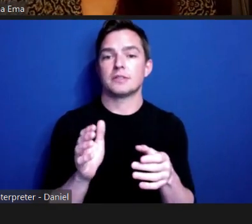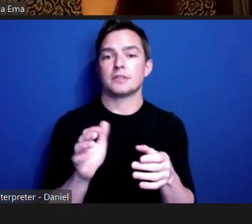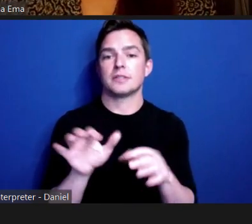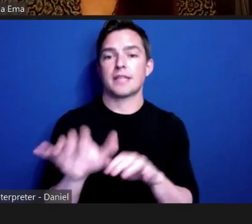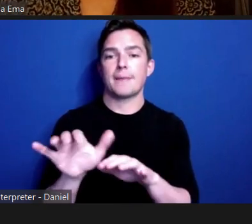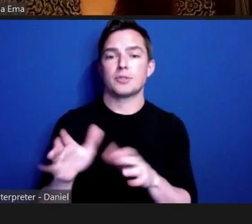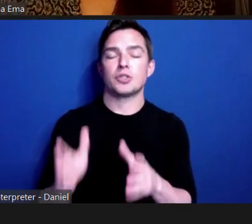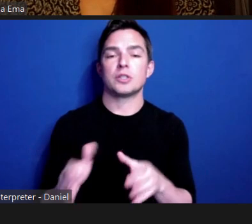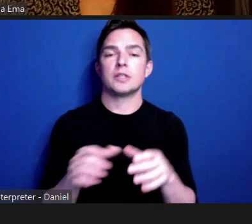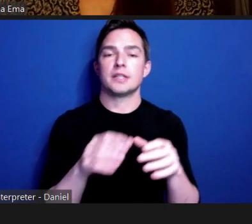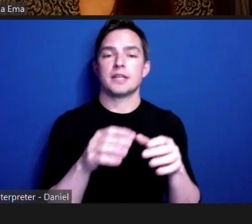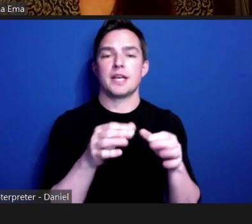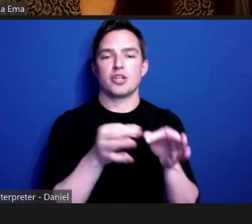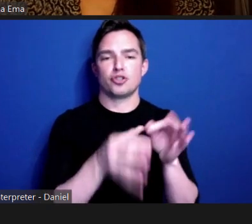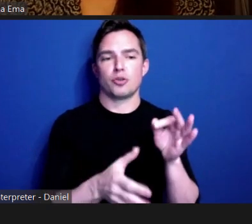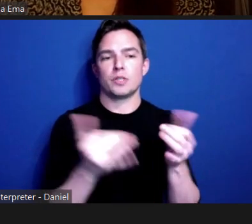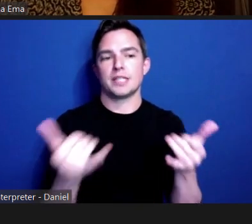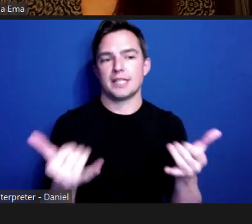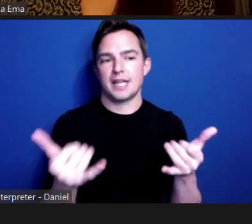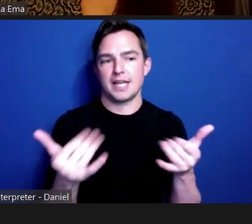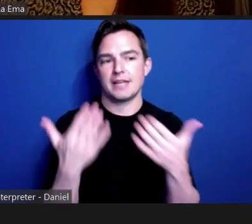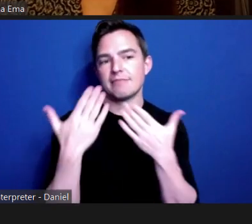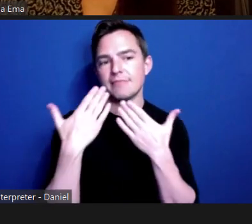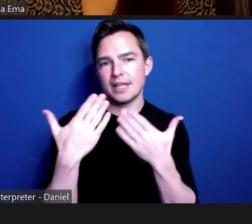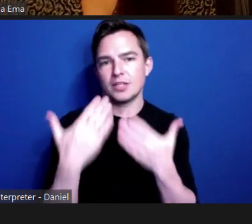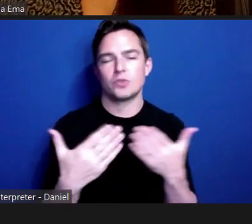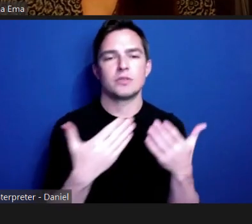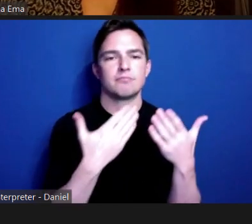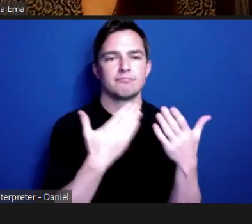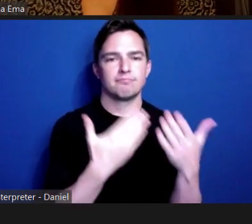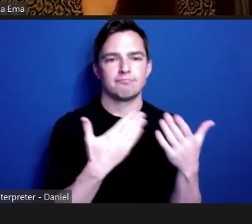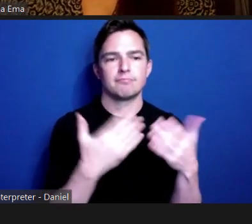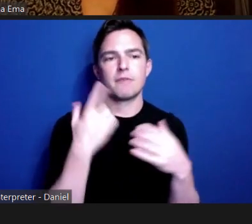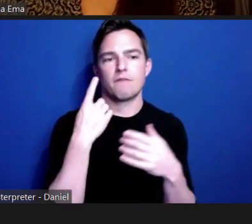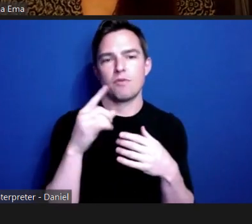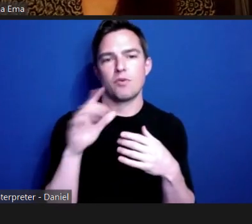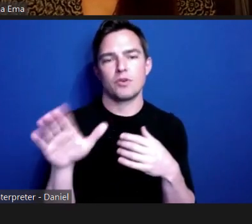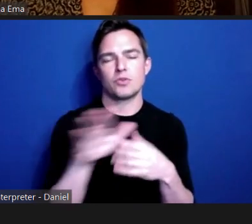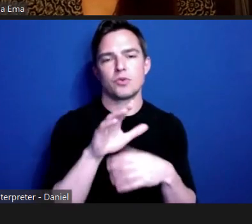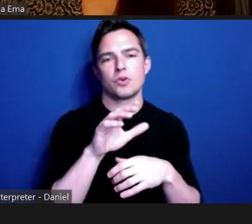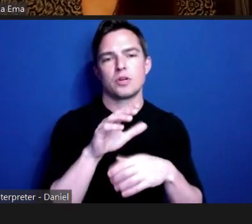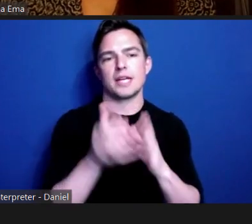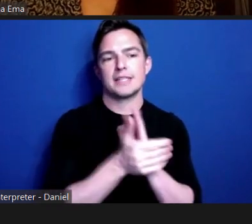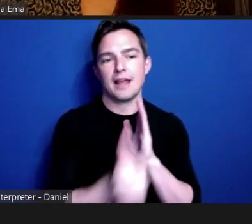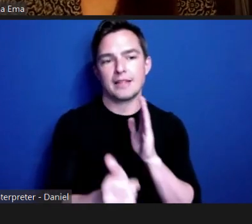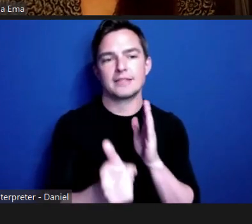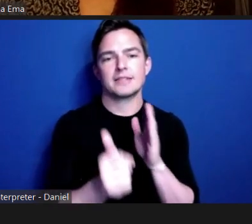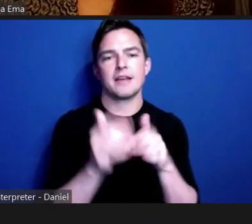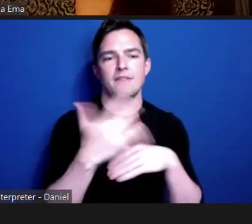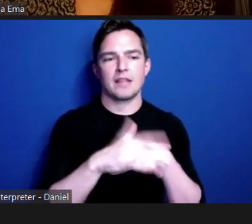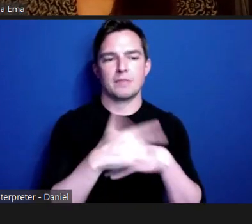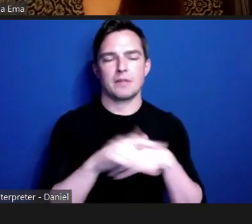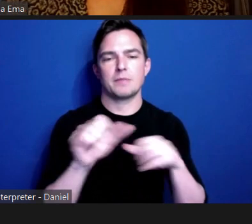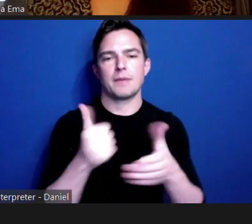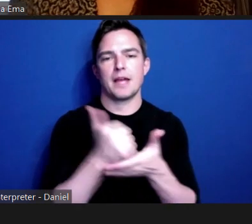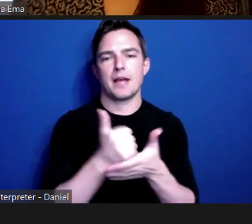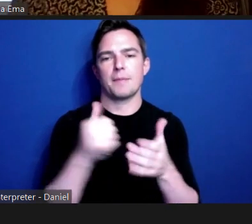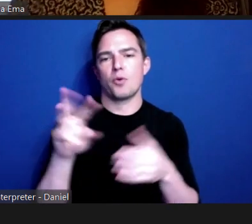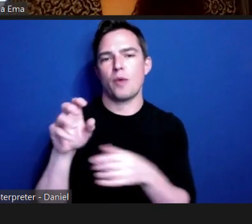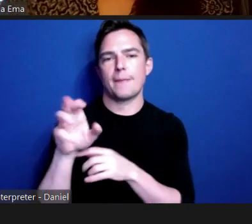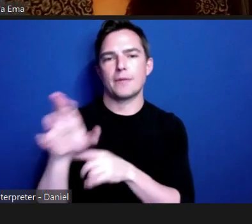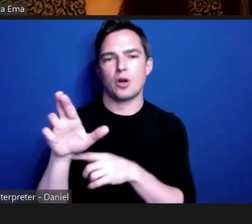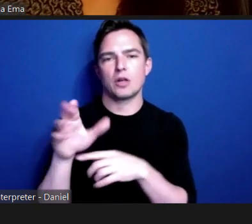our interpreters today. Thank you for your talents and availability to help this webinar be